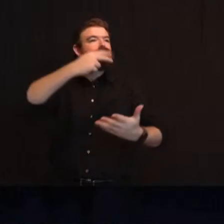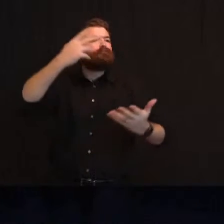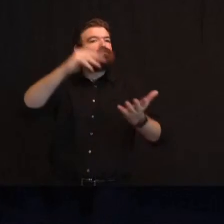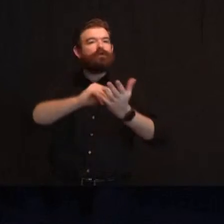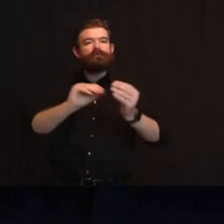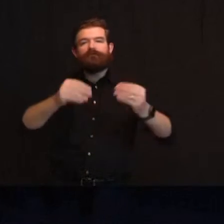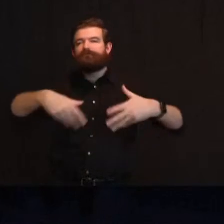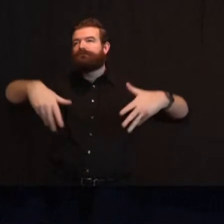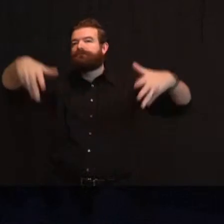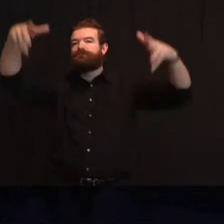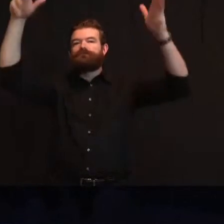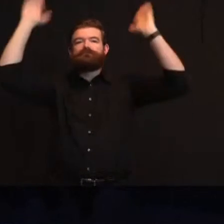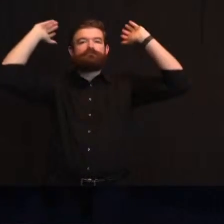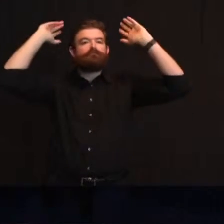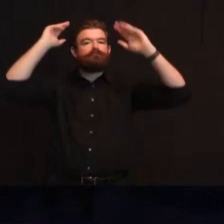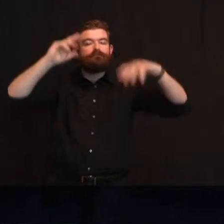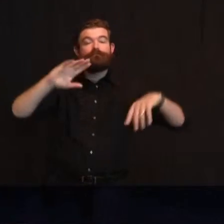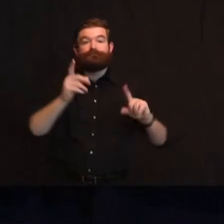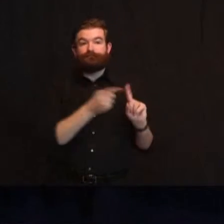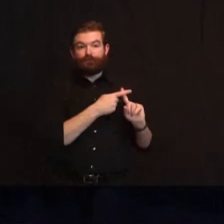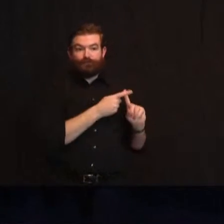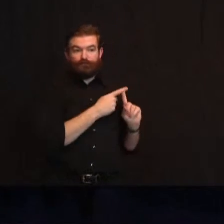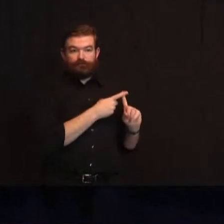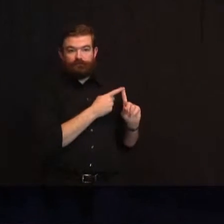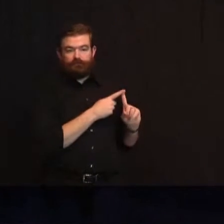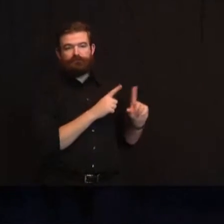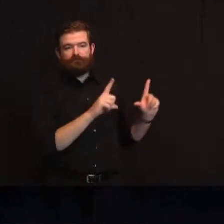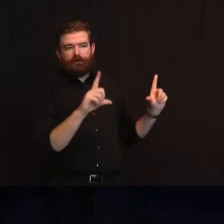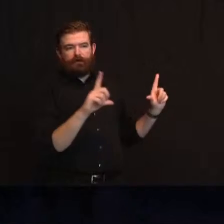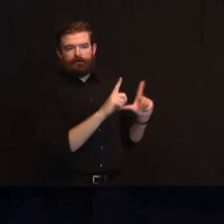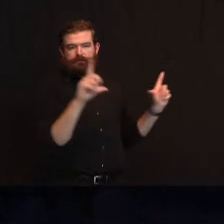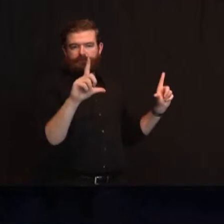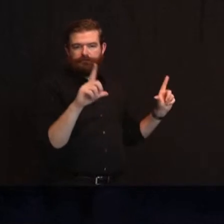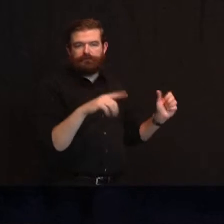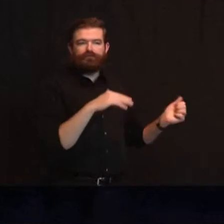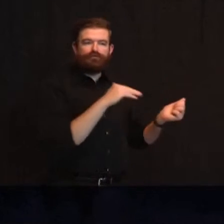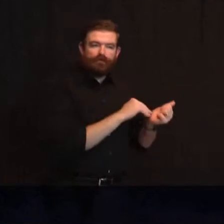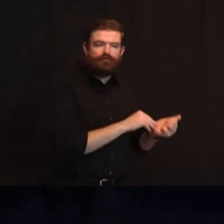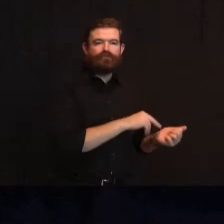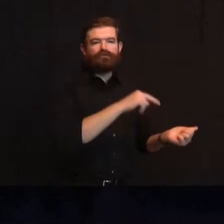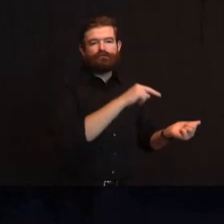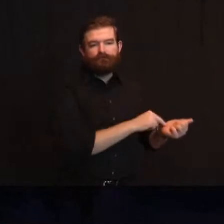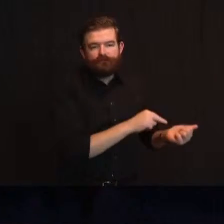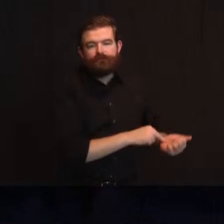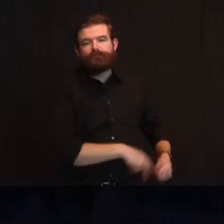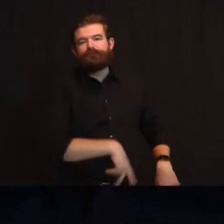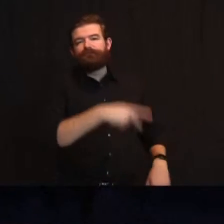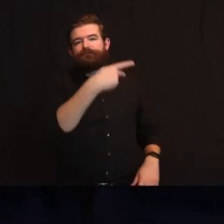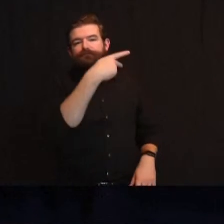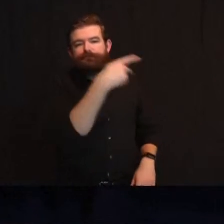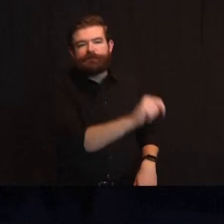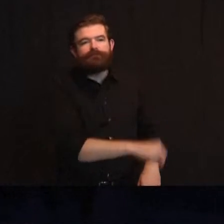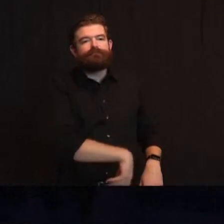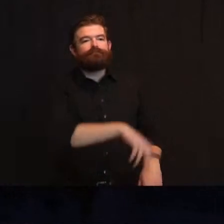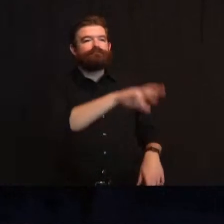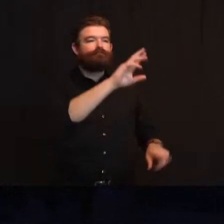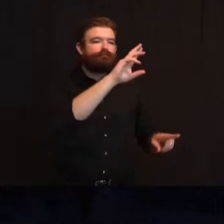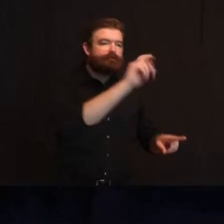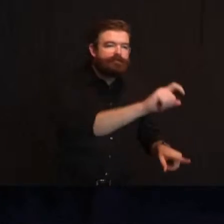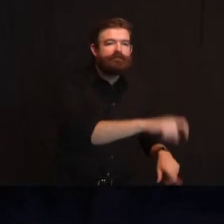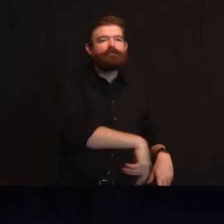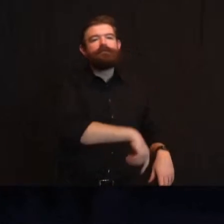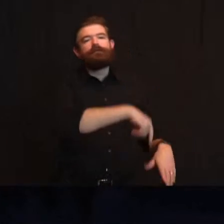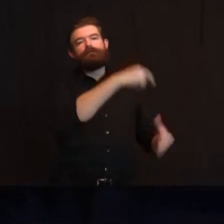nurses, pharmacists, dentists, physical therapists, occupational therapists, staff that work in these